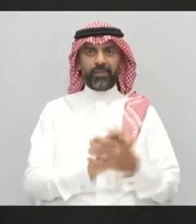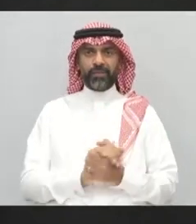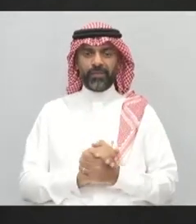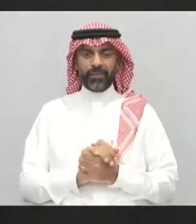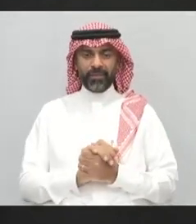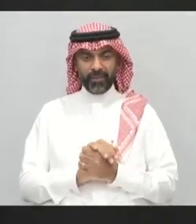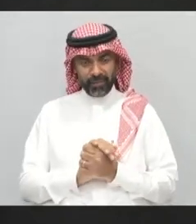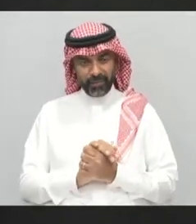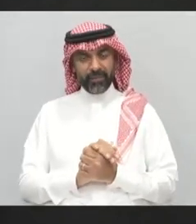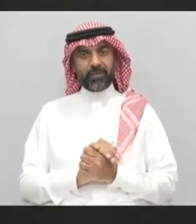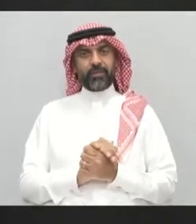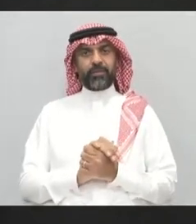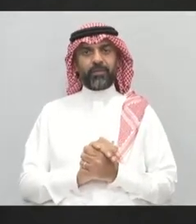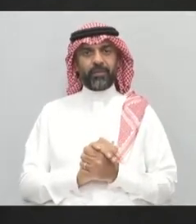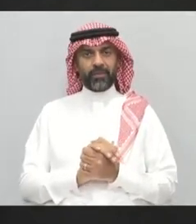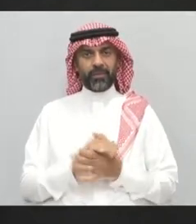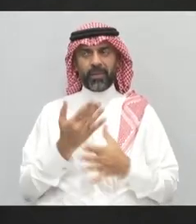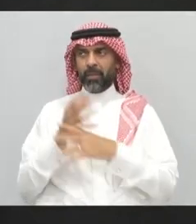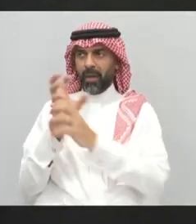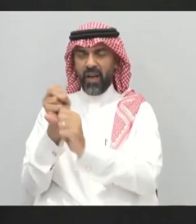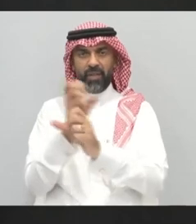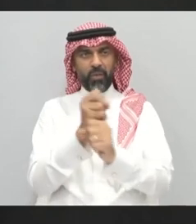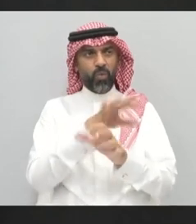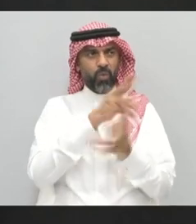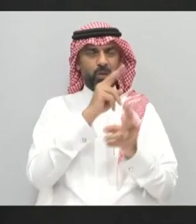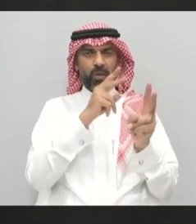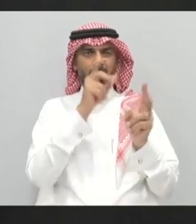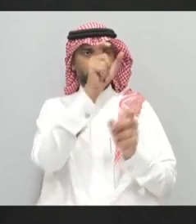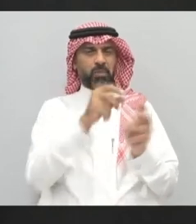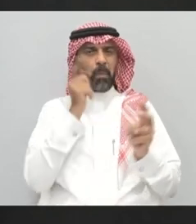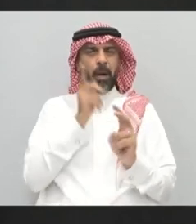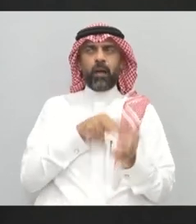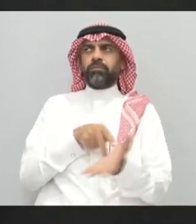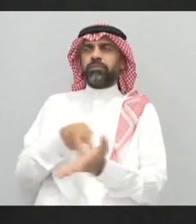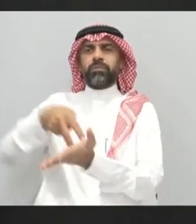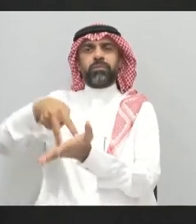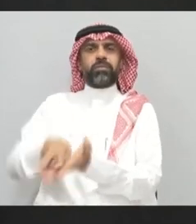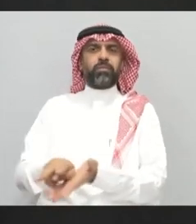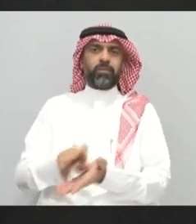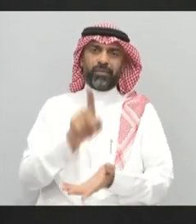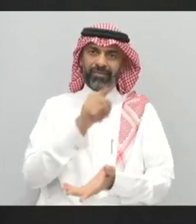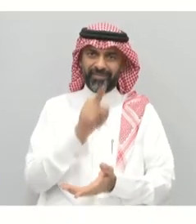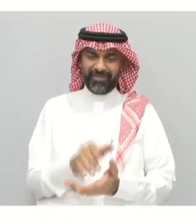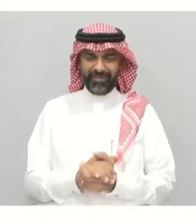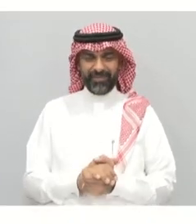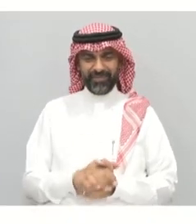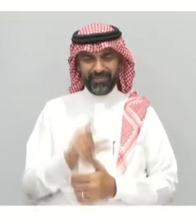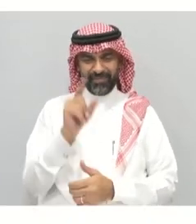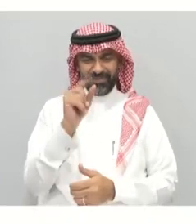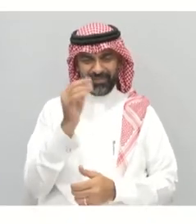a garbage bag, okay, and throw it away, okay, in trash. Okay? Well done, okay?